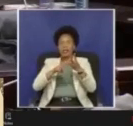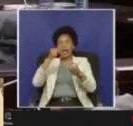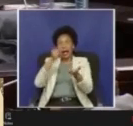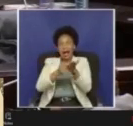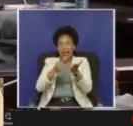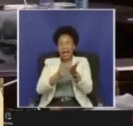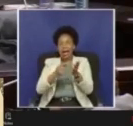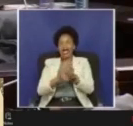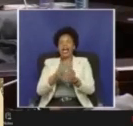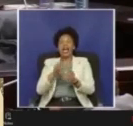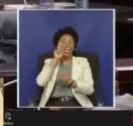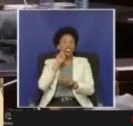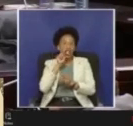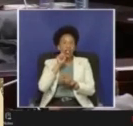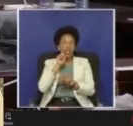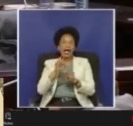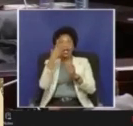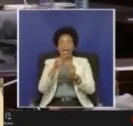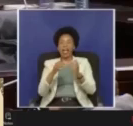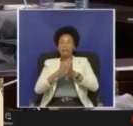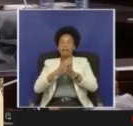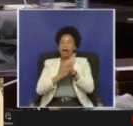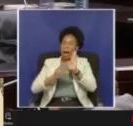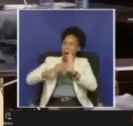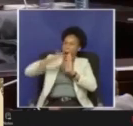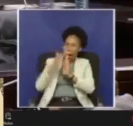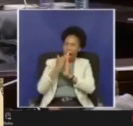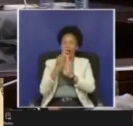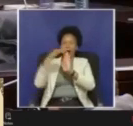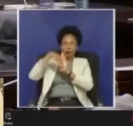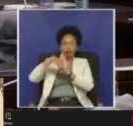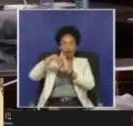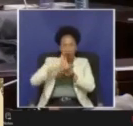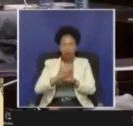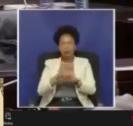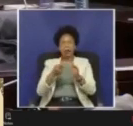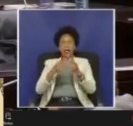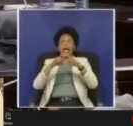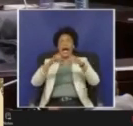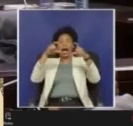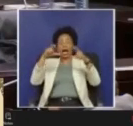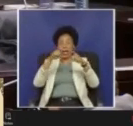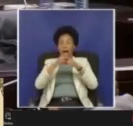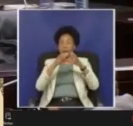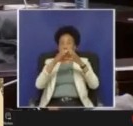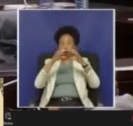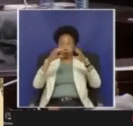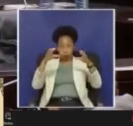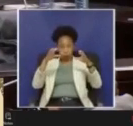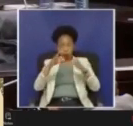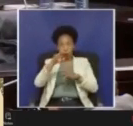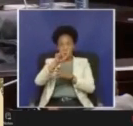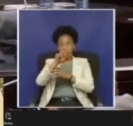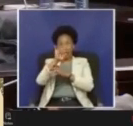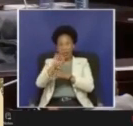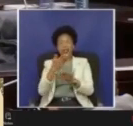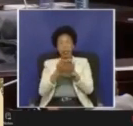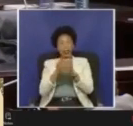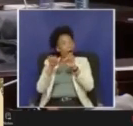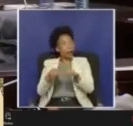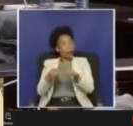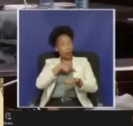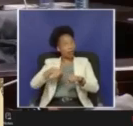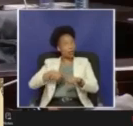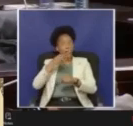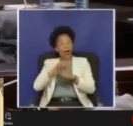higher inflation targets with higher growth rates, would you agree, Mr. President, that the Reserve Bank